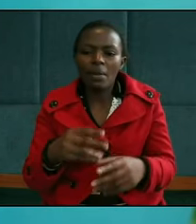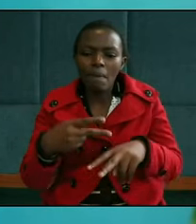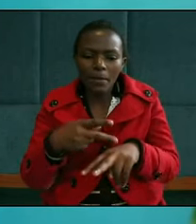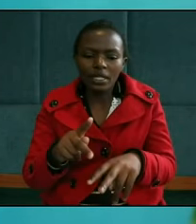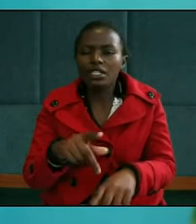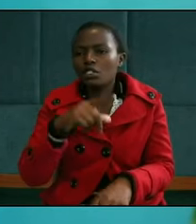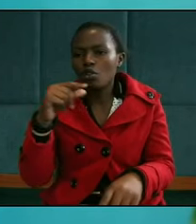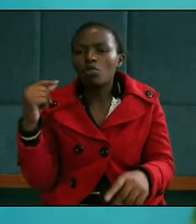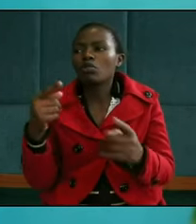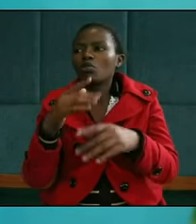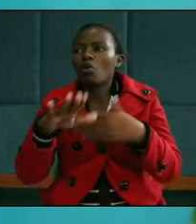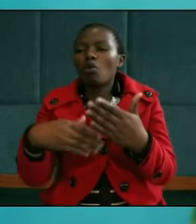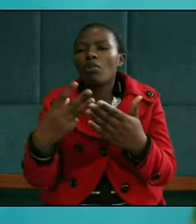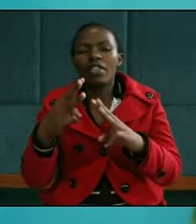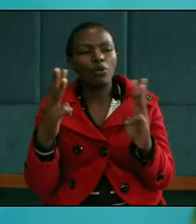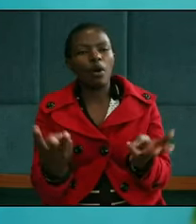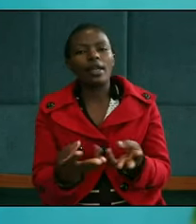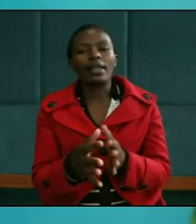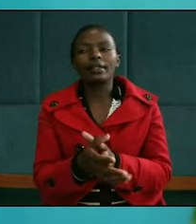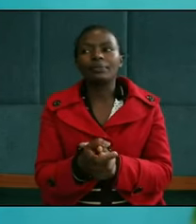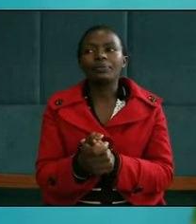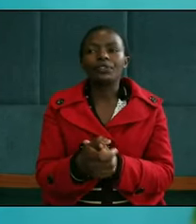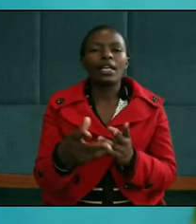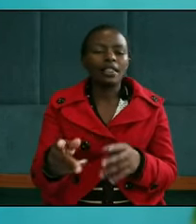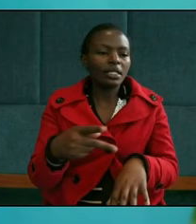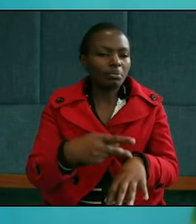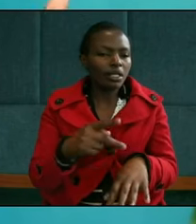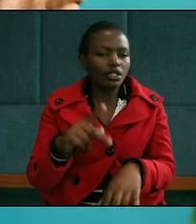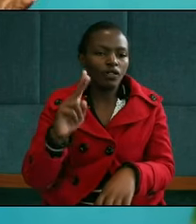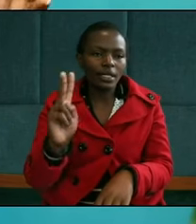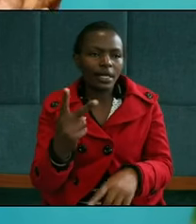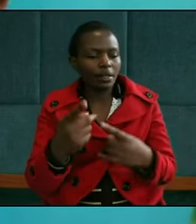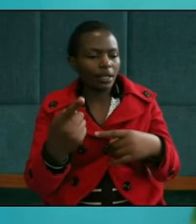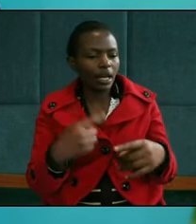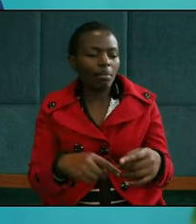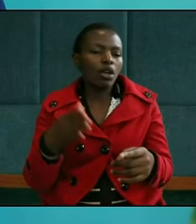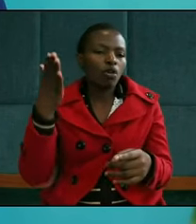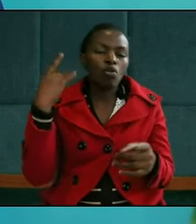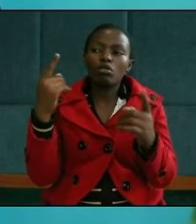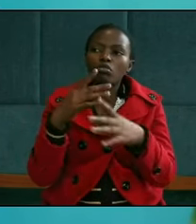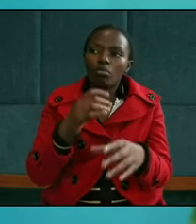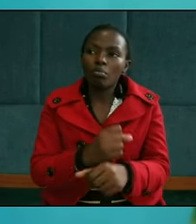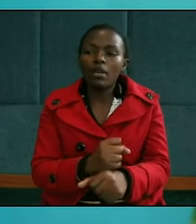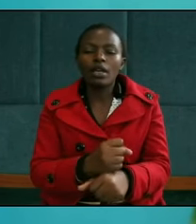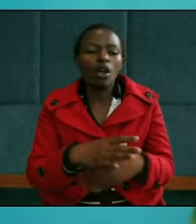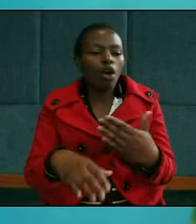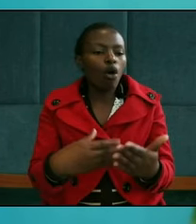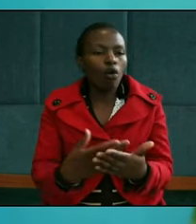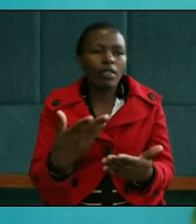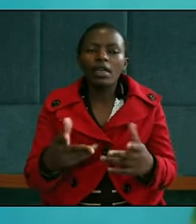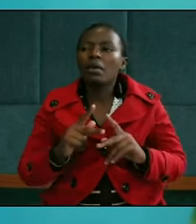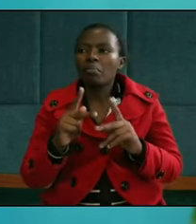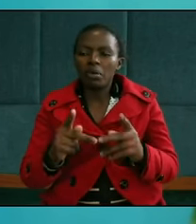go to the entire world. So this message of the second coming was to form the core of evangelism in soul winning to the